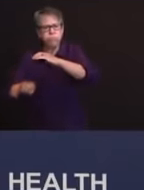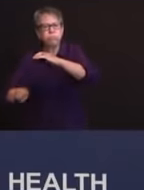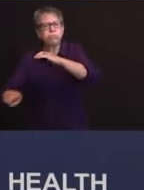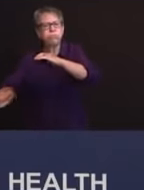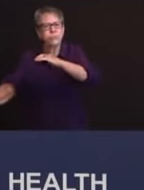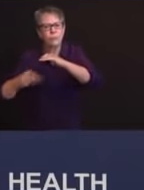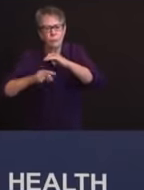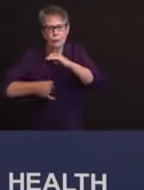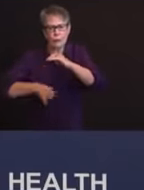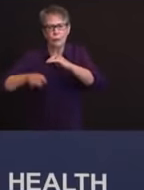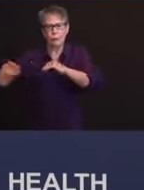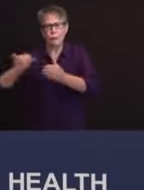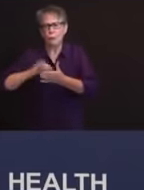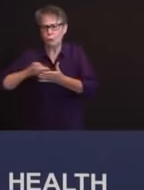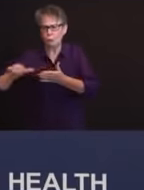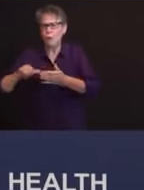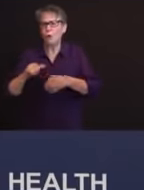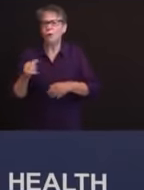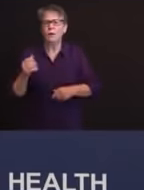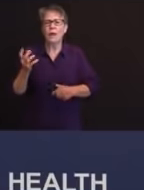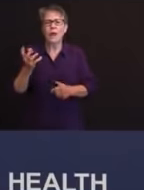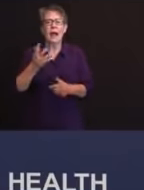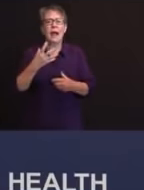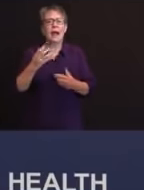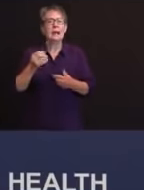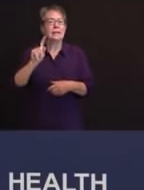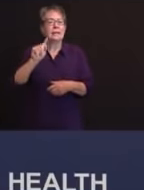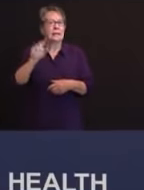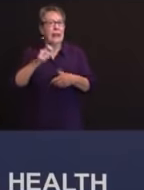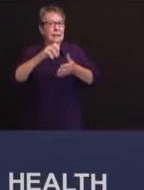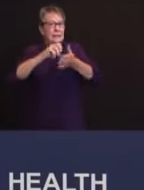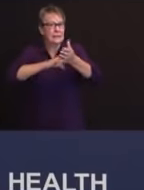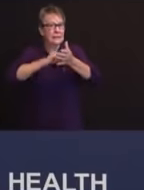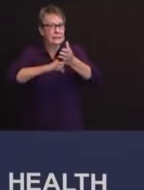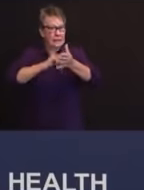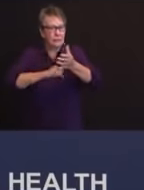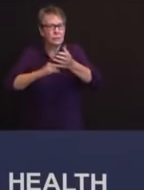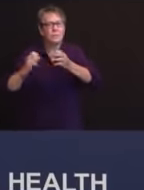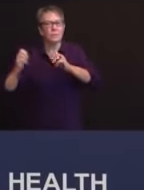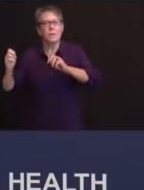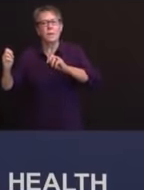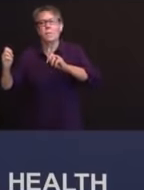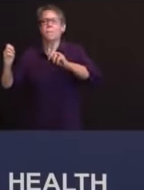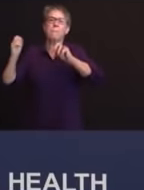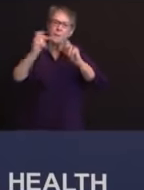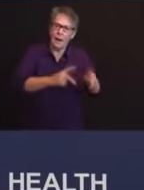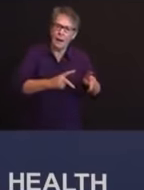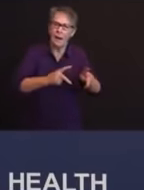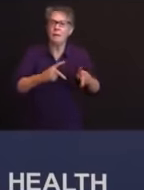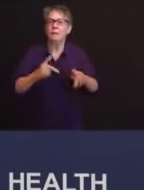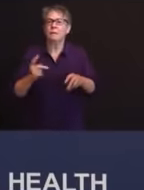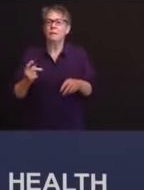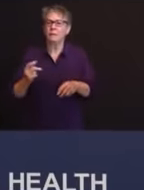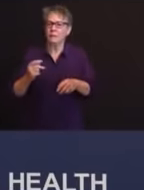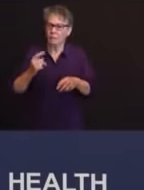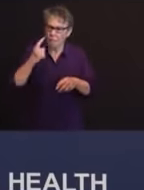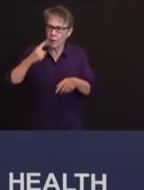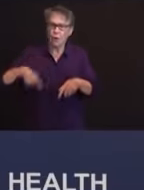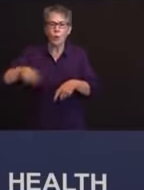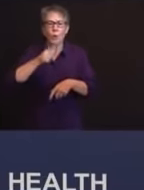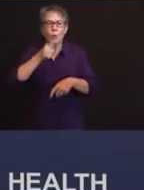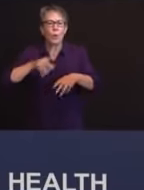tax deduction for our taxpayers. New Jersey's voters spoke in historic fashion last